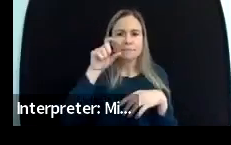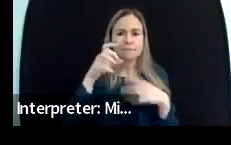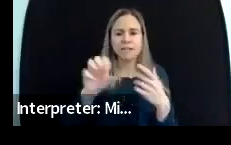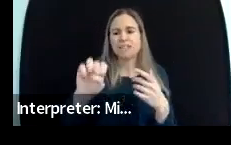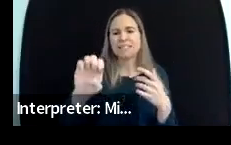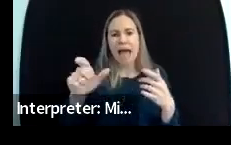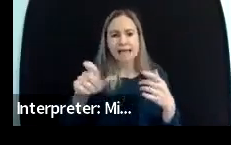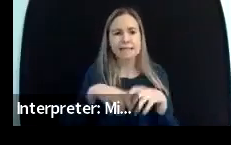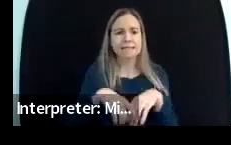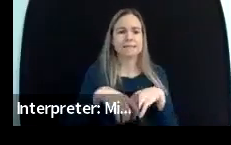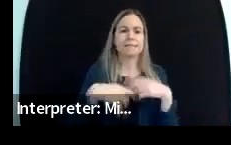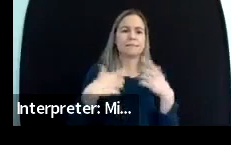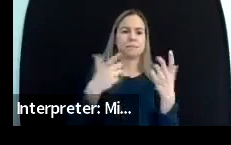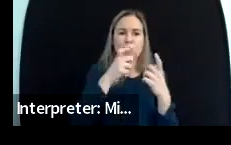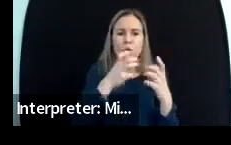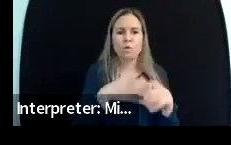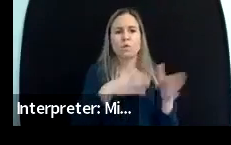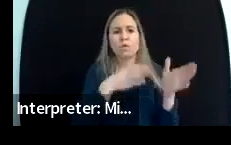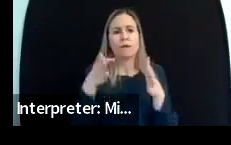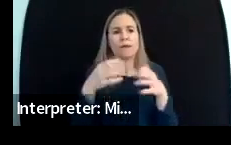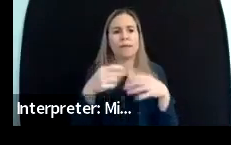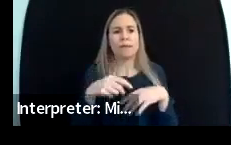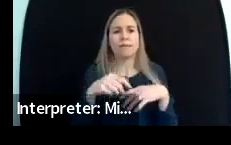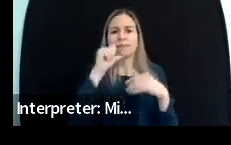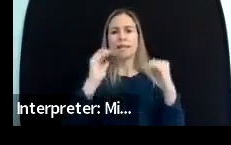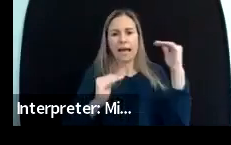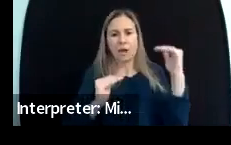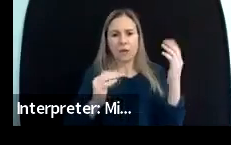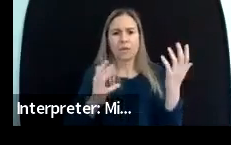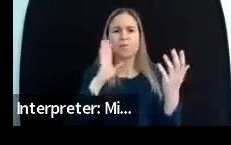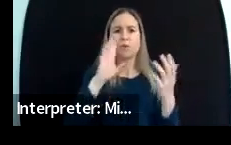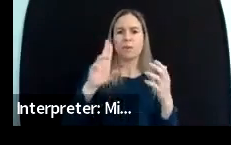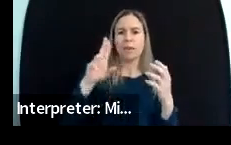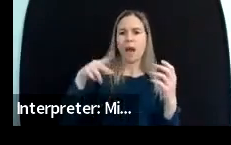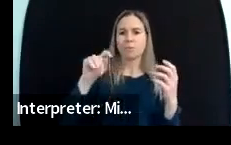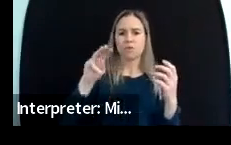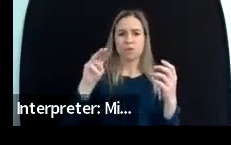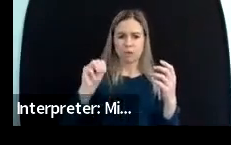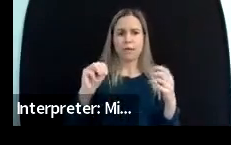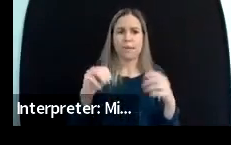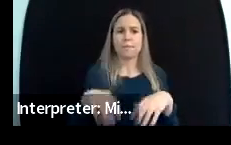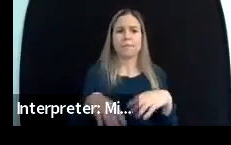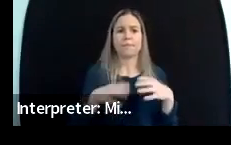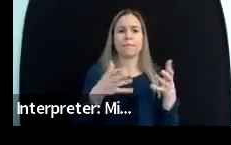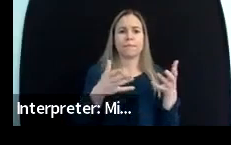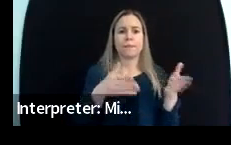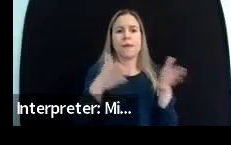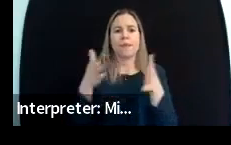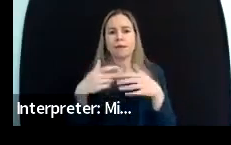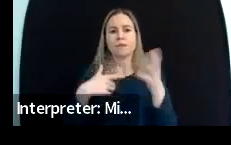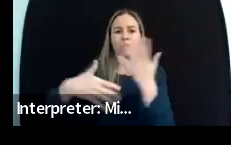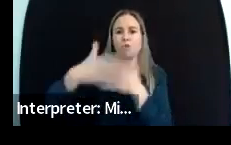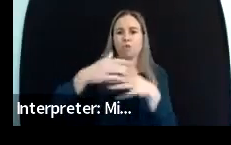inequities image with all of the text on it, coming in also upstream, those social determinants of health, things that we might address upstream,